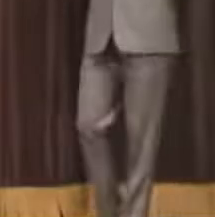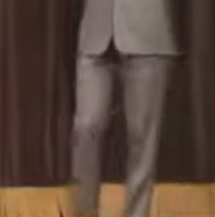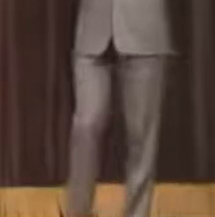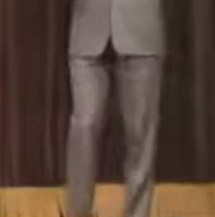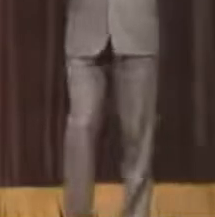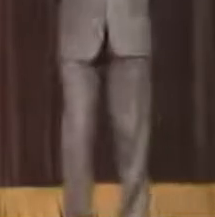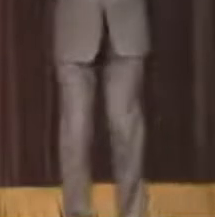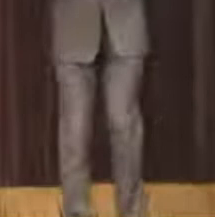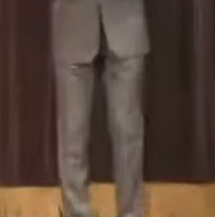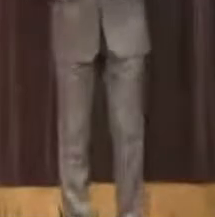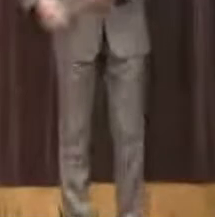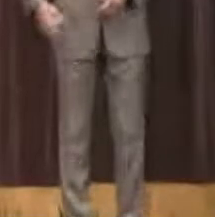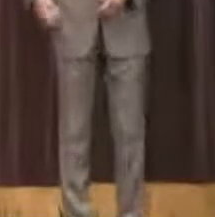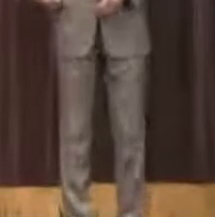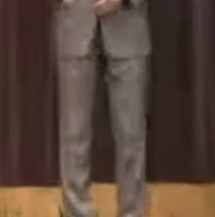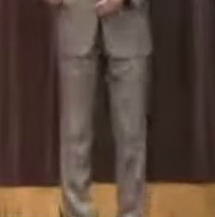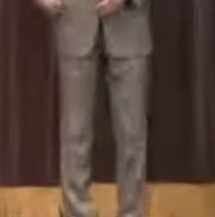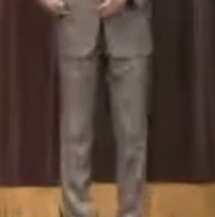Good afternoon.